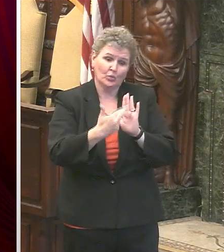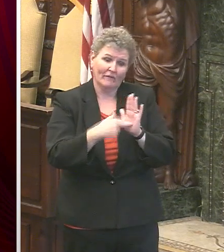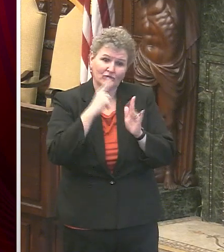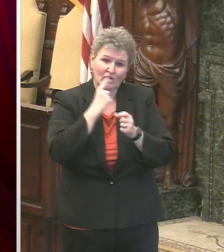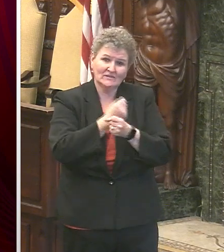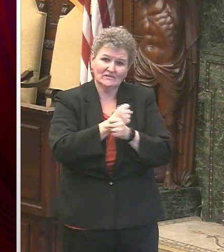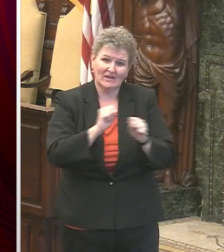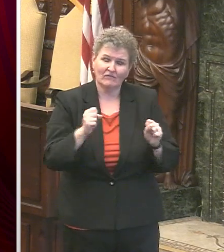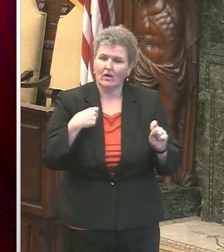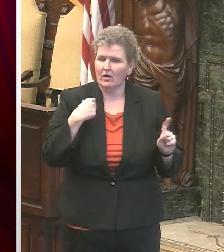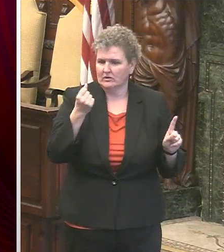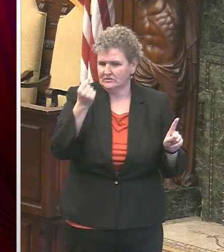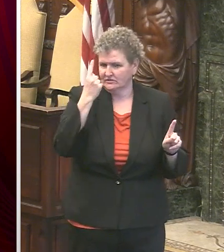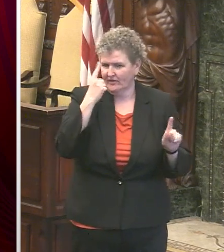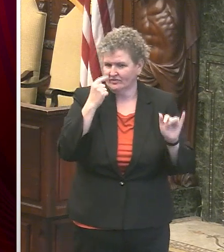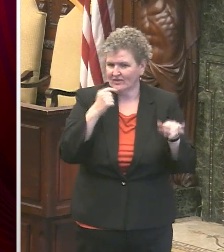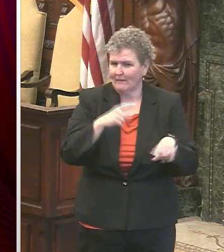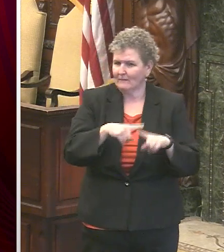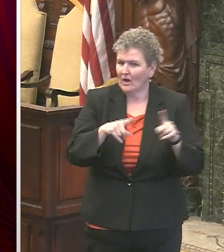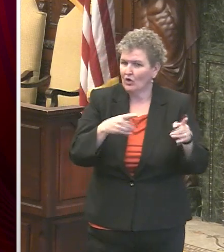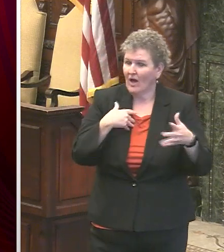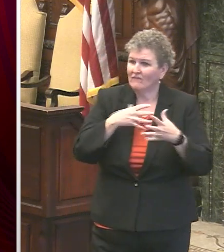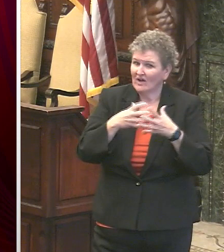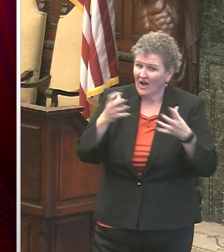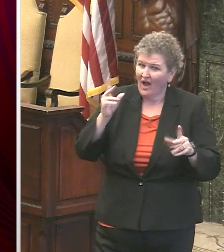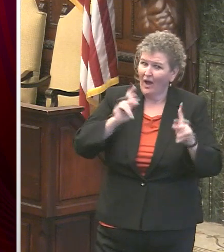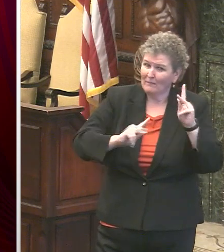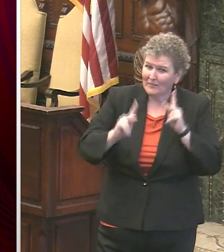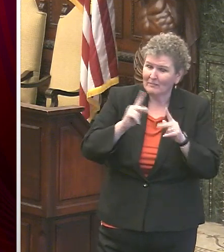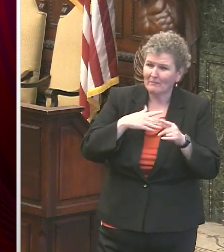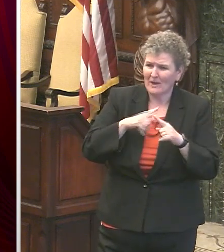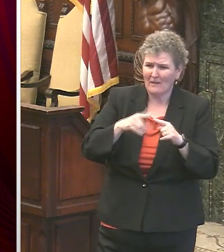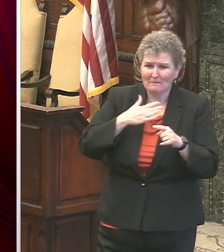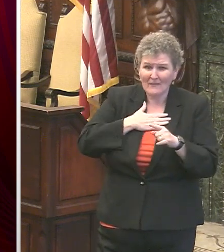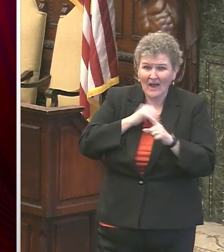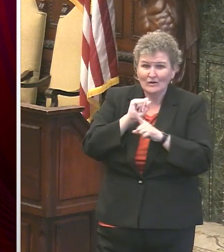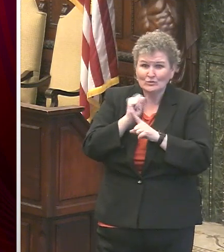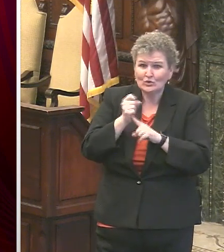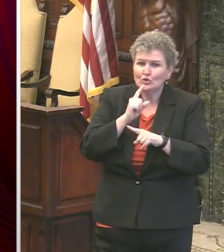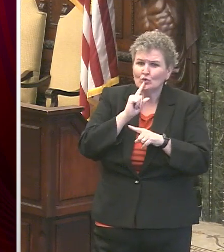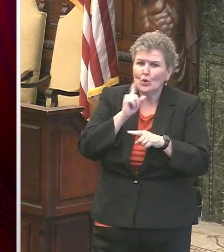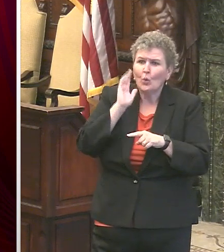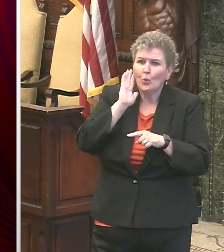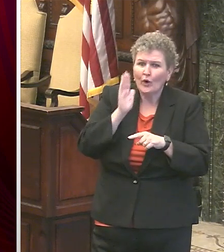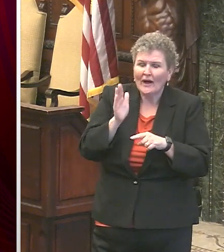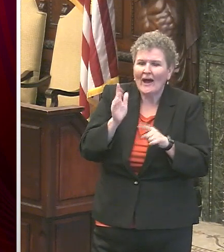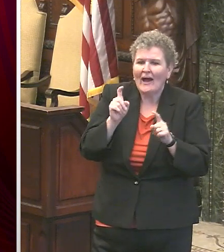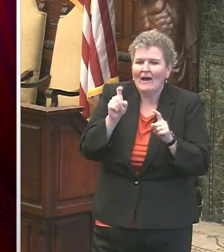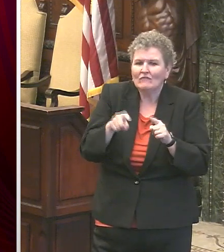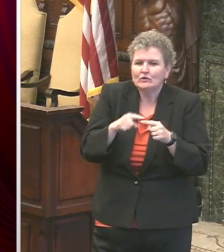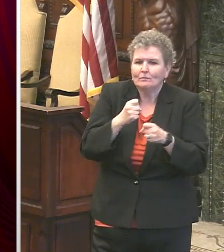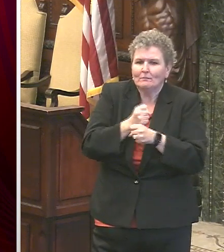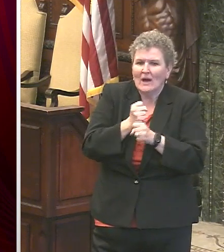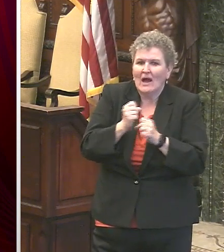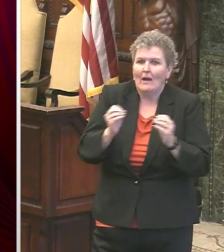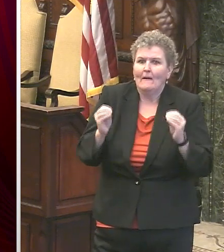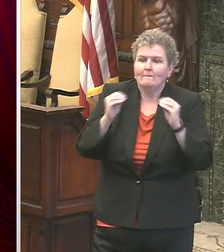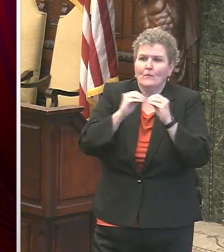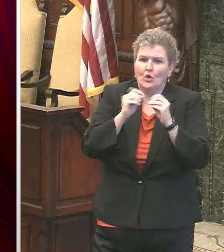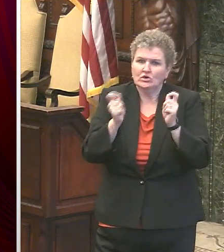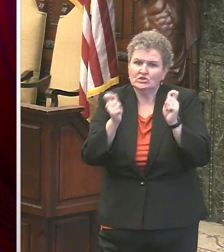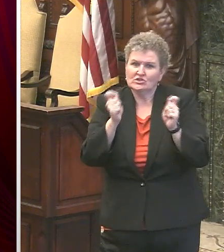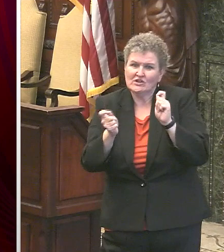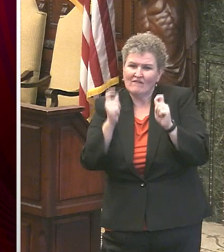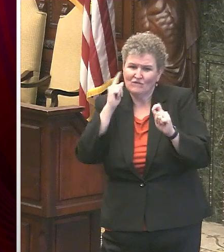I understand that, but you have a lot of people in my situation who are going to have to make some more changes because of